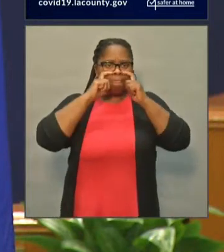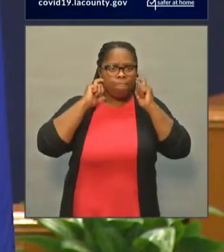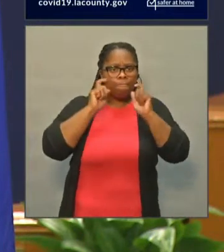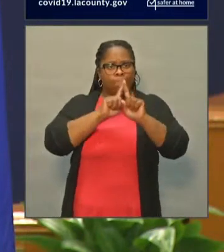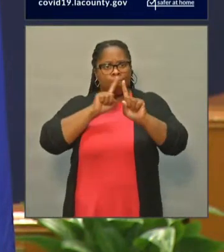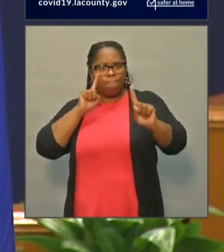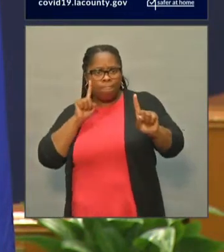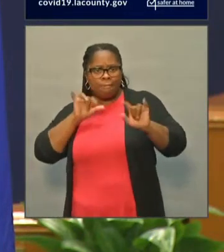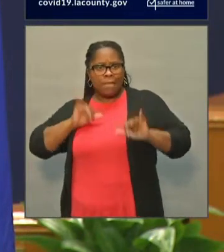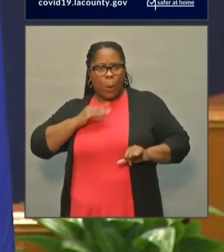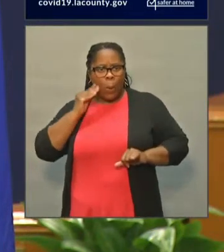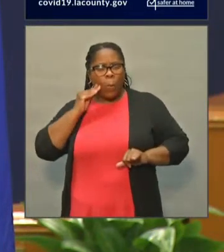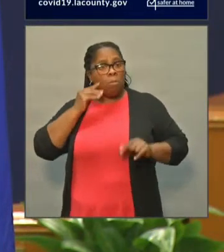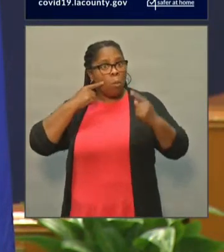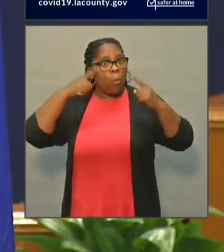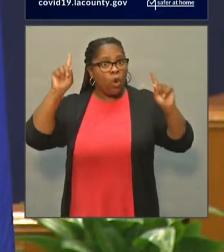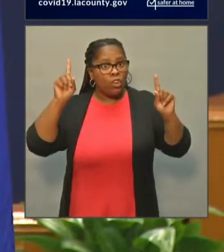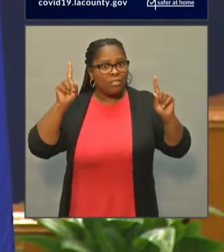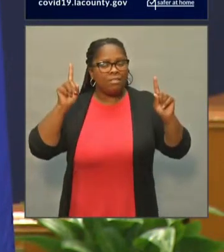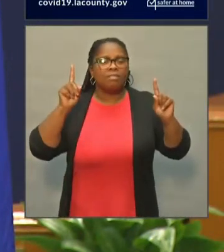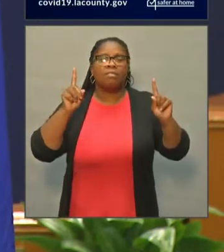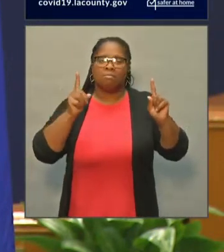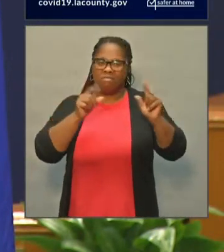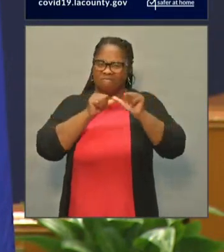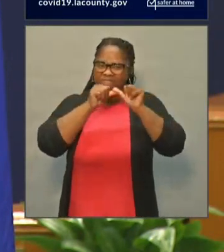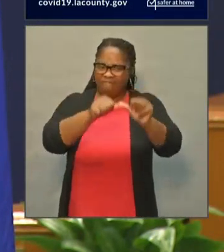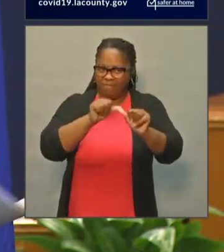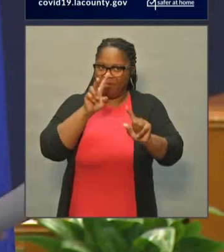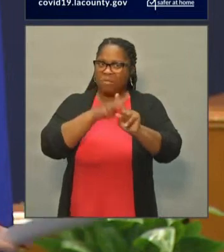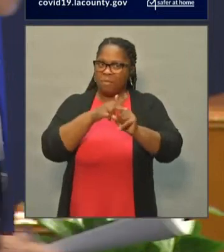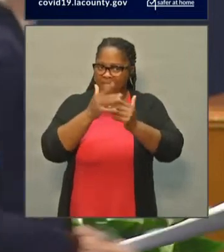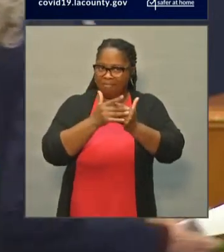journey. And now we'll take questions.